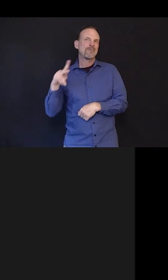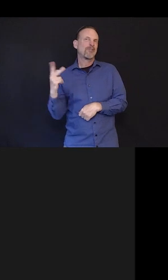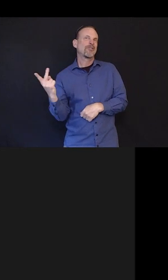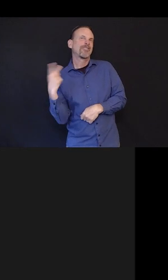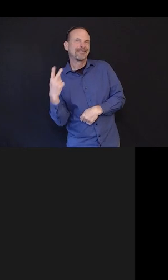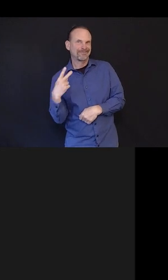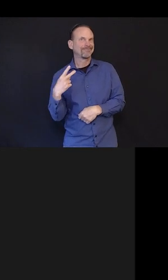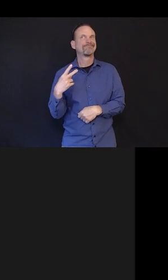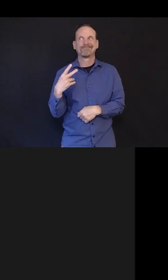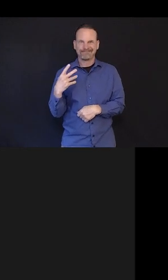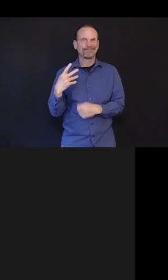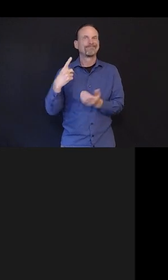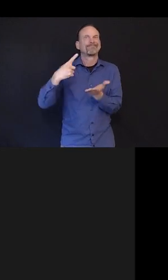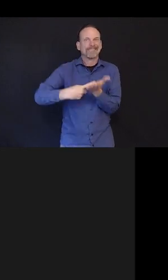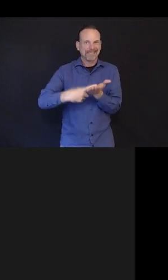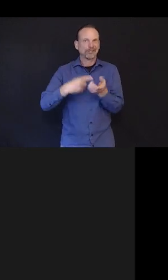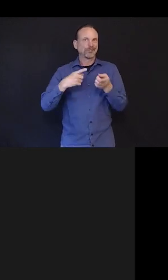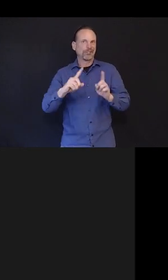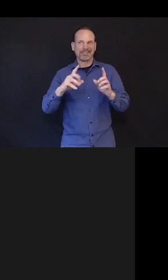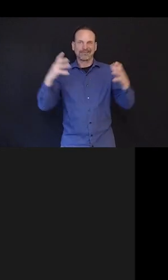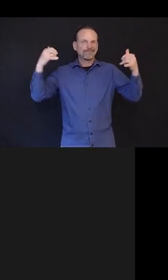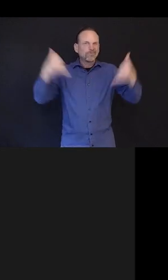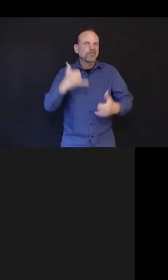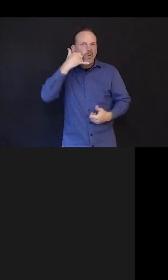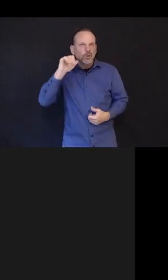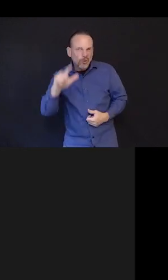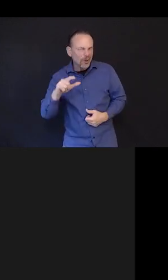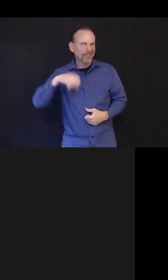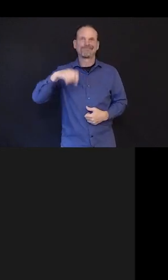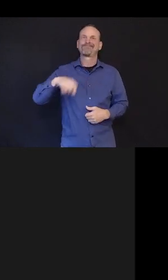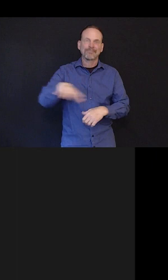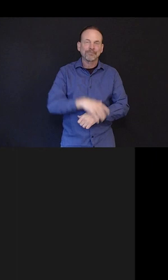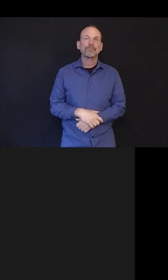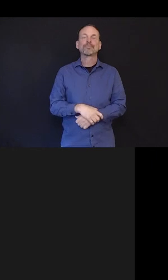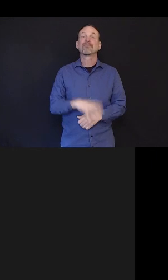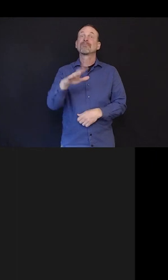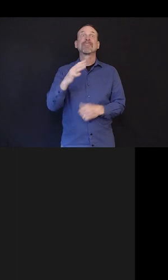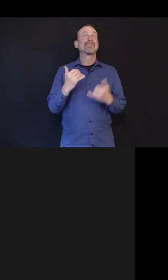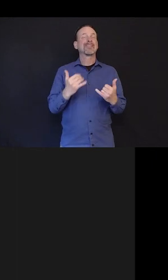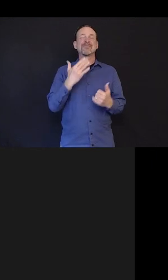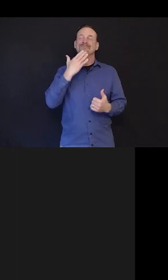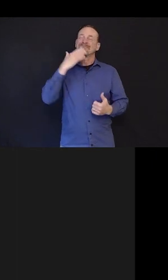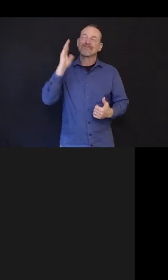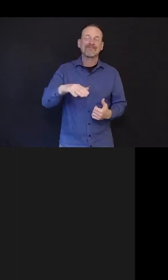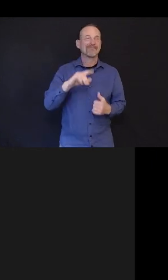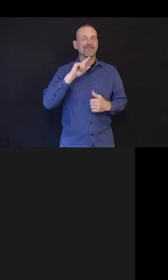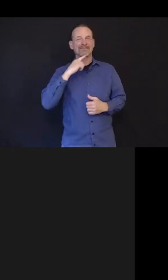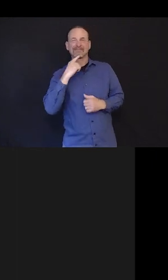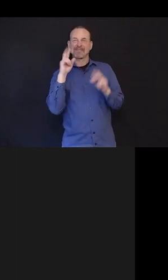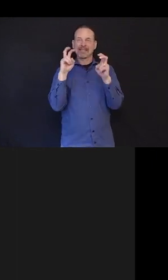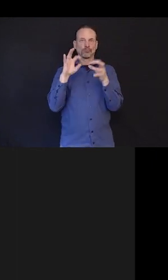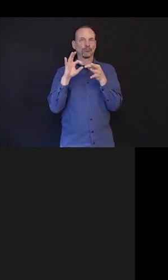a extremely huge crisis facing caregiving in the disability community. So if you wanted